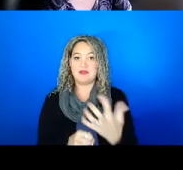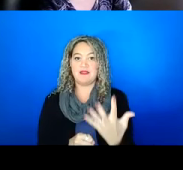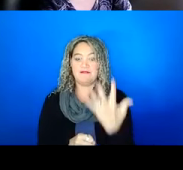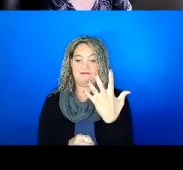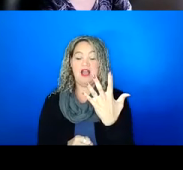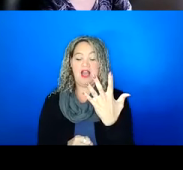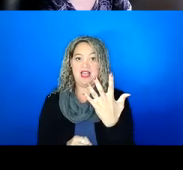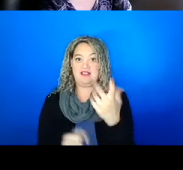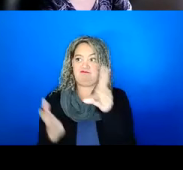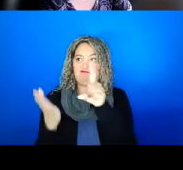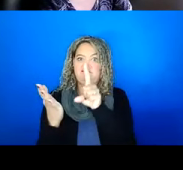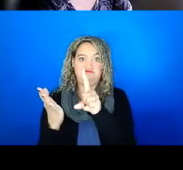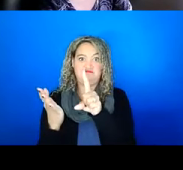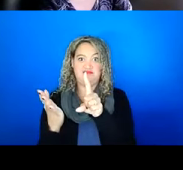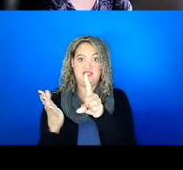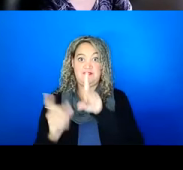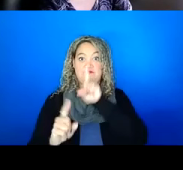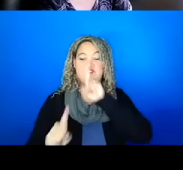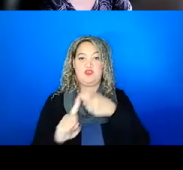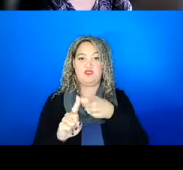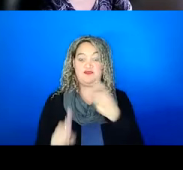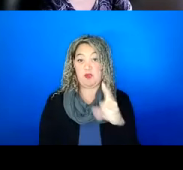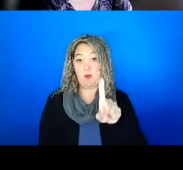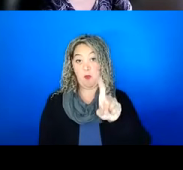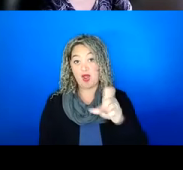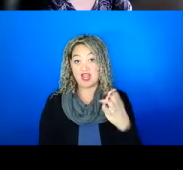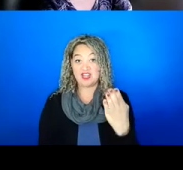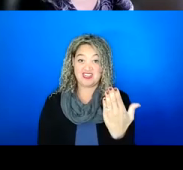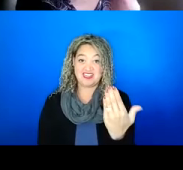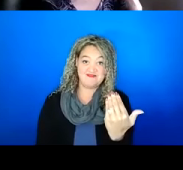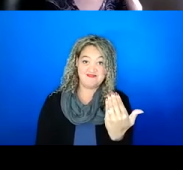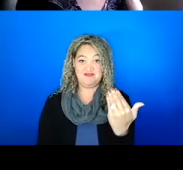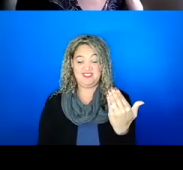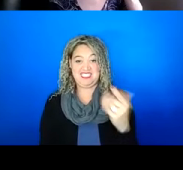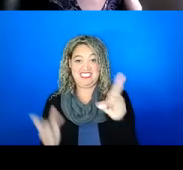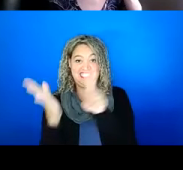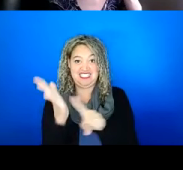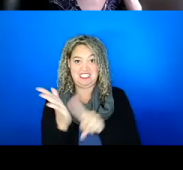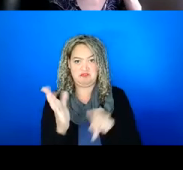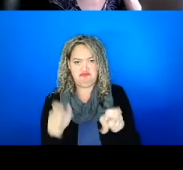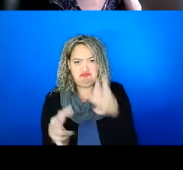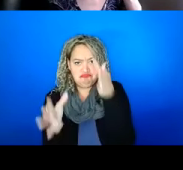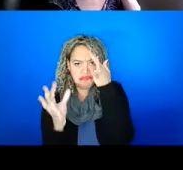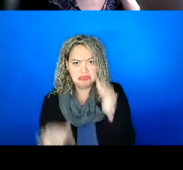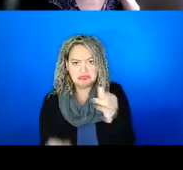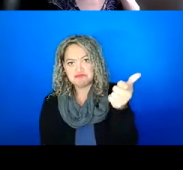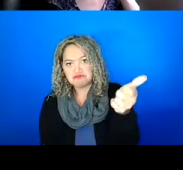115 studies, and that's what it generates. So you can be the judge of how